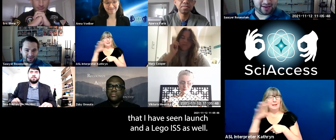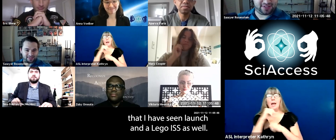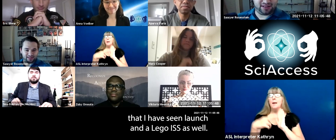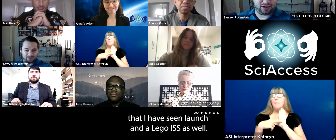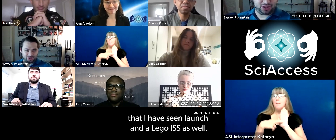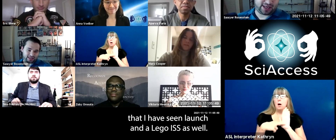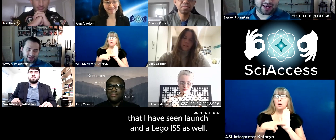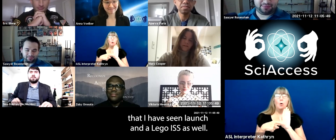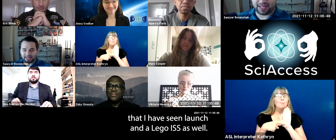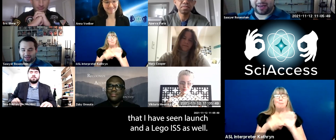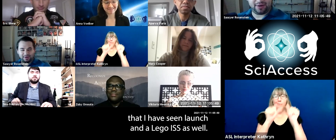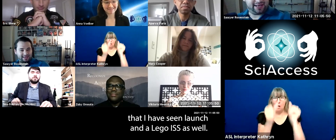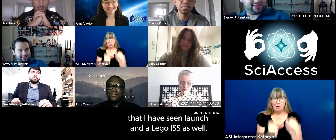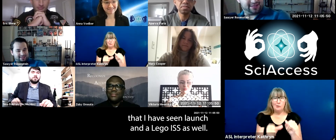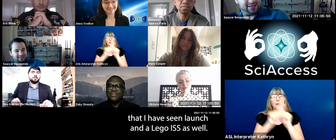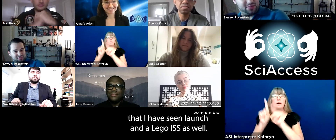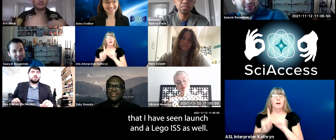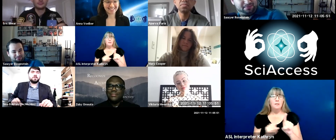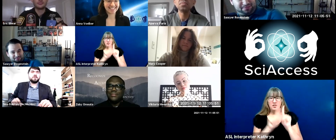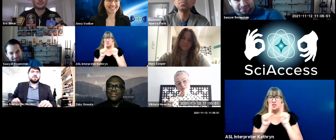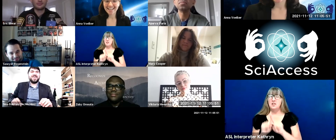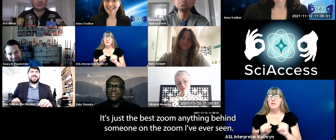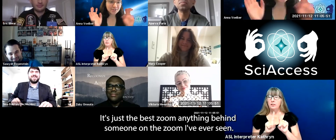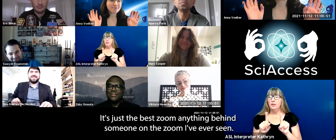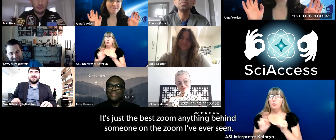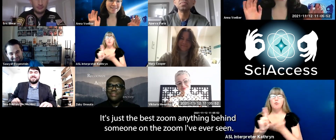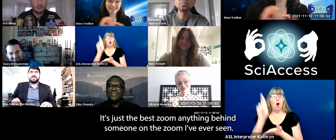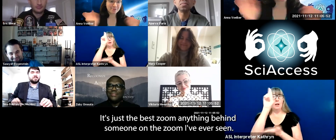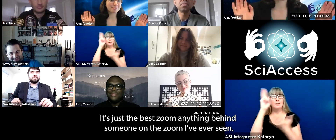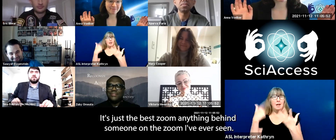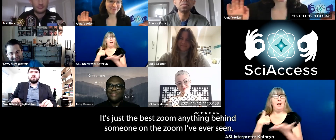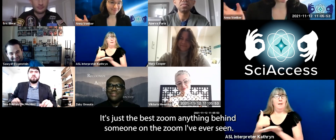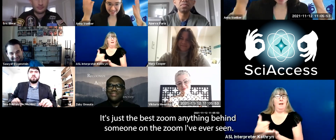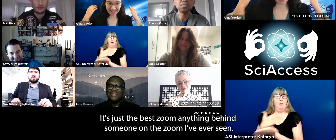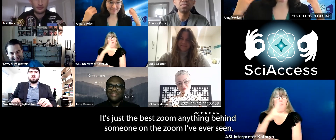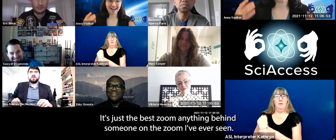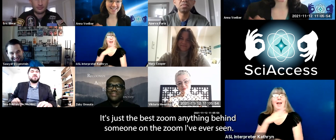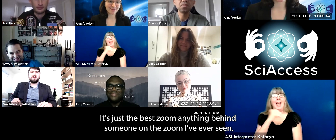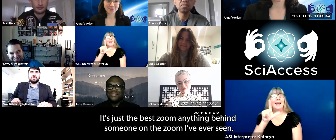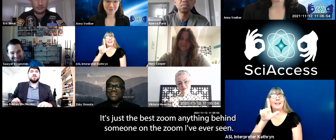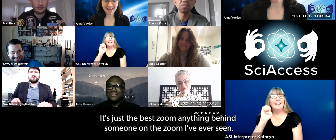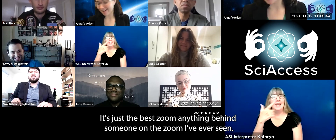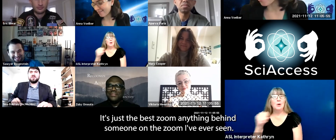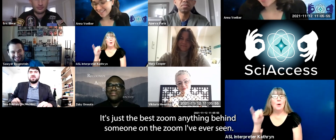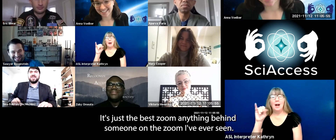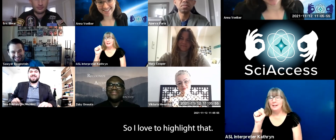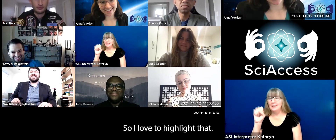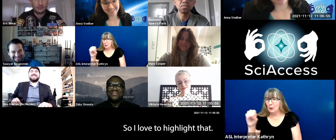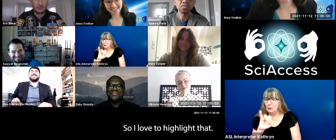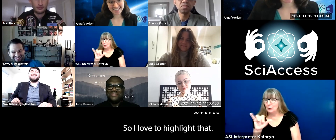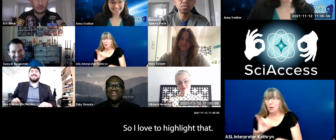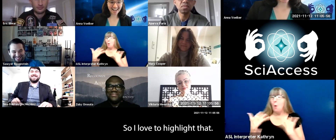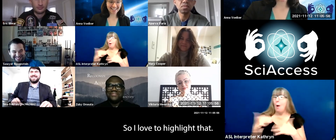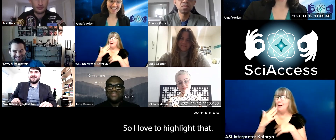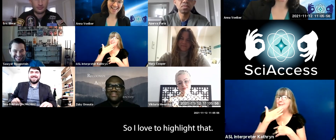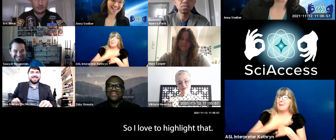that I have seen launch and a Lego ISS as well. It's just the best Zoom, anything behind someone on Zoom I've ever seen. So I love